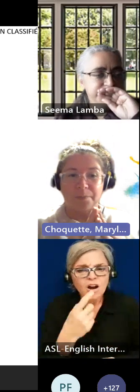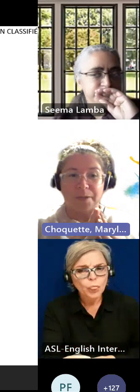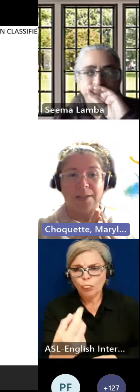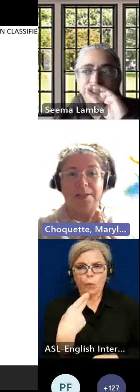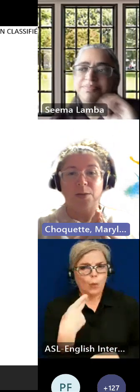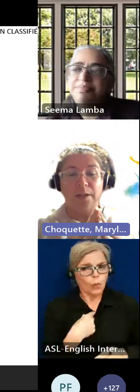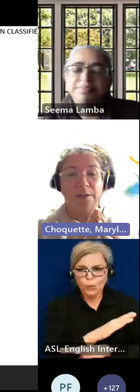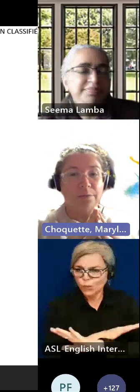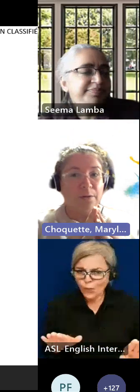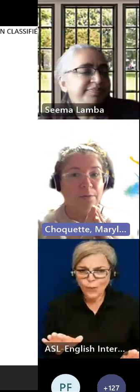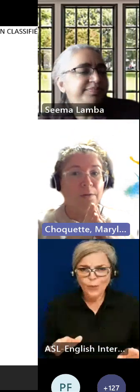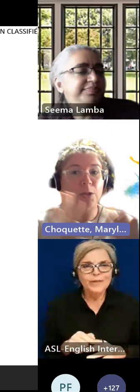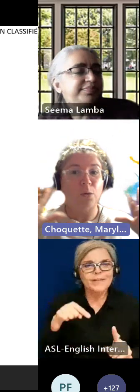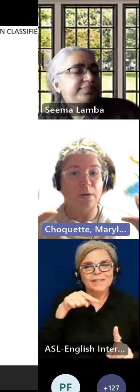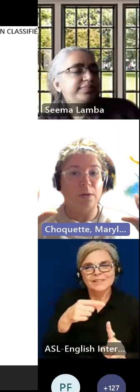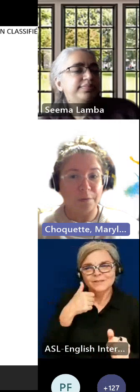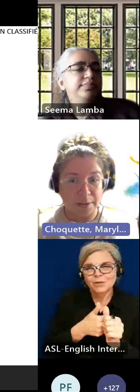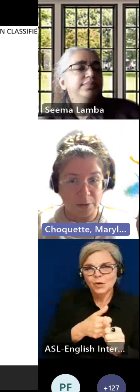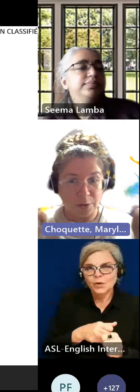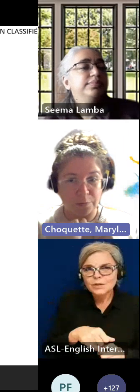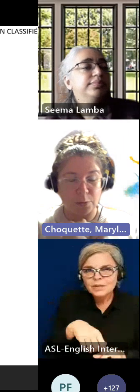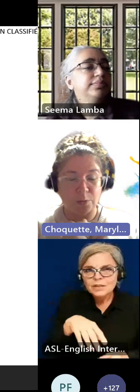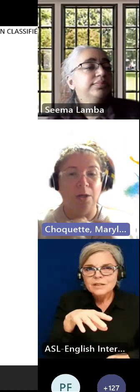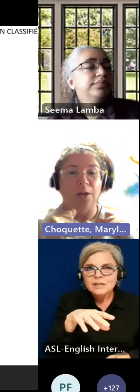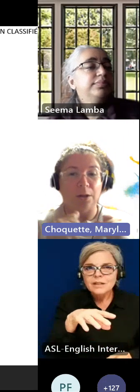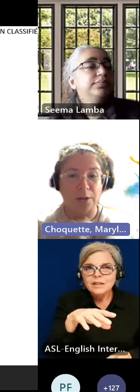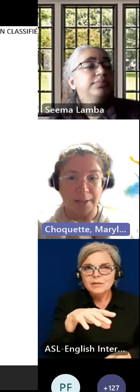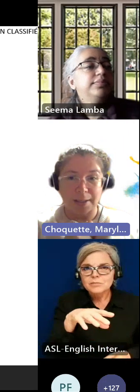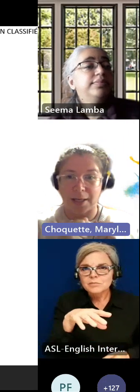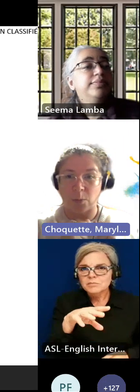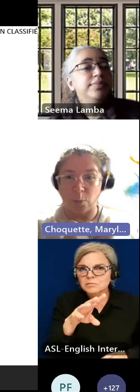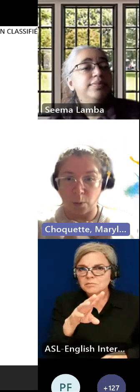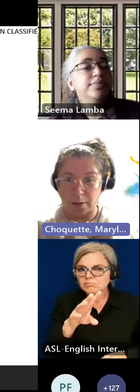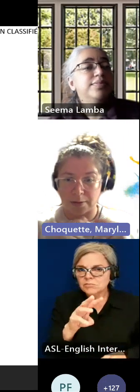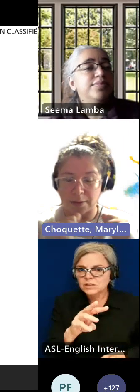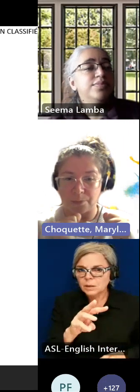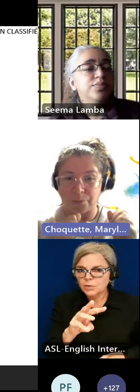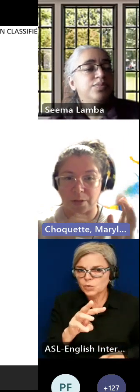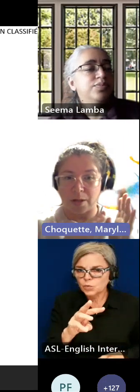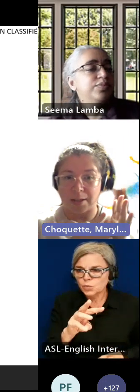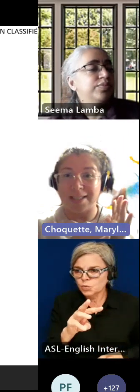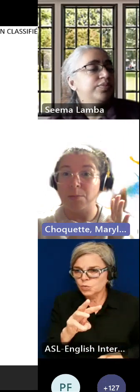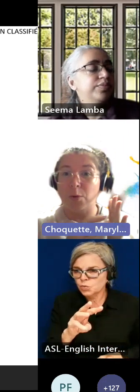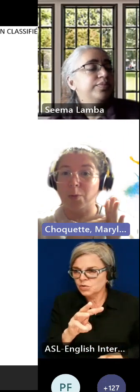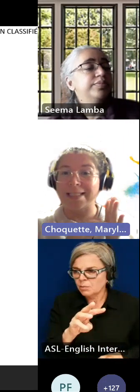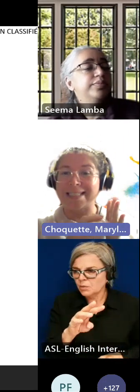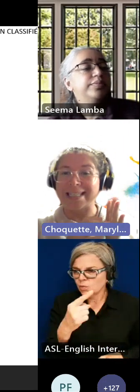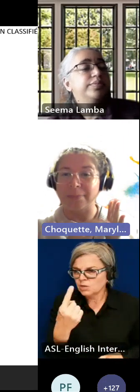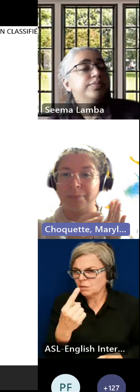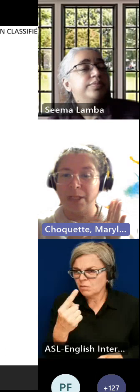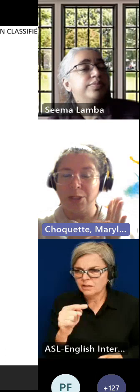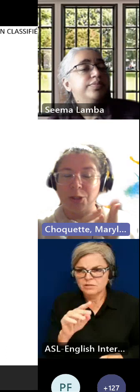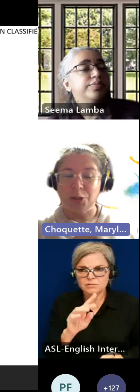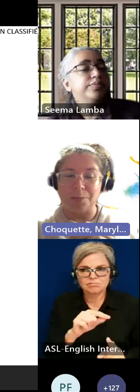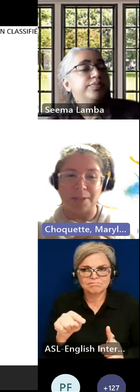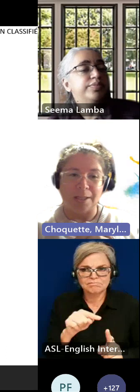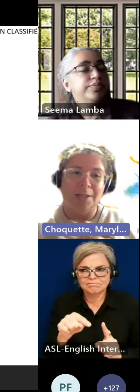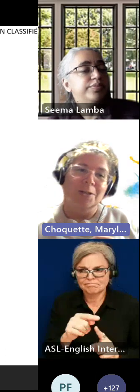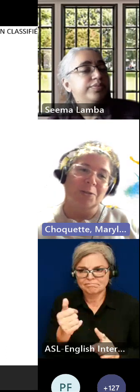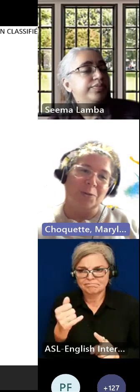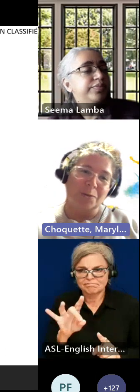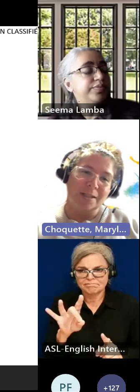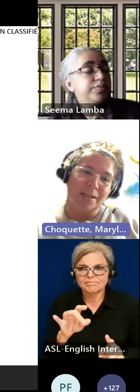and it's only for the visual effect of you looking at what a table with data